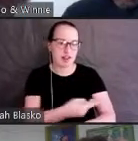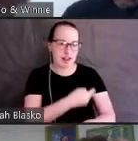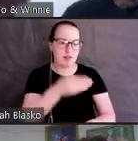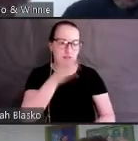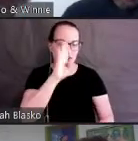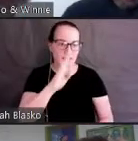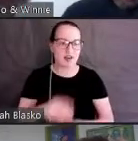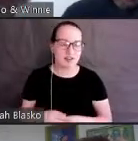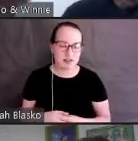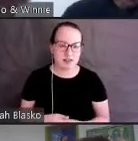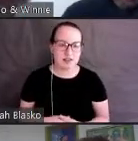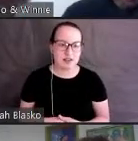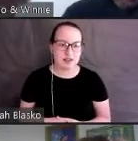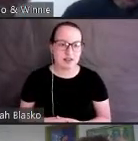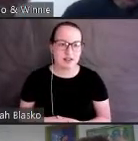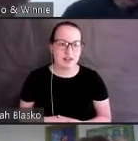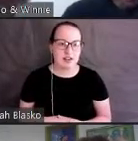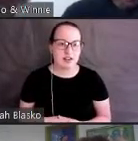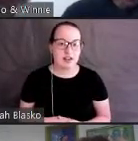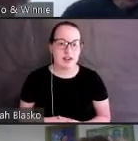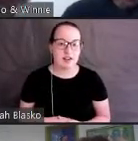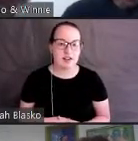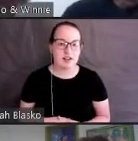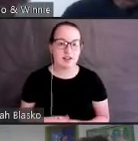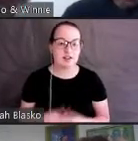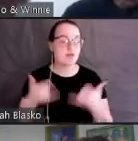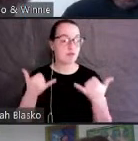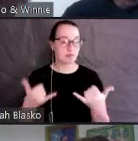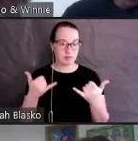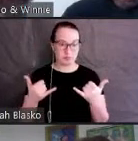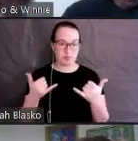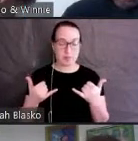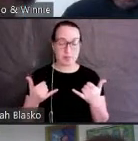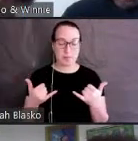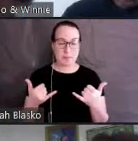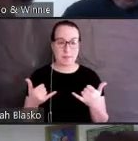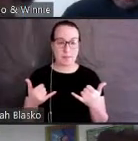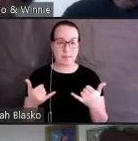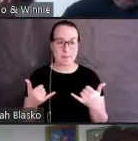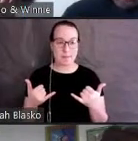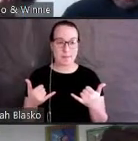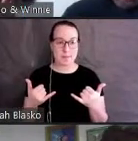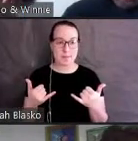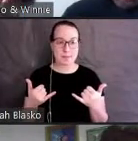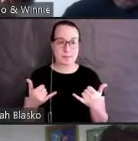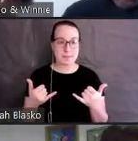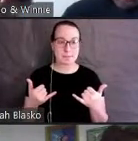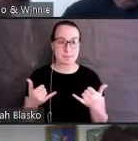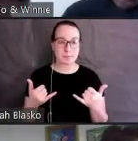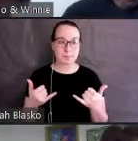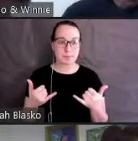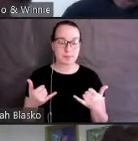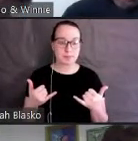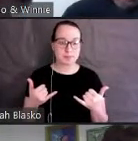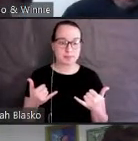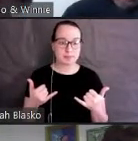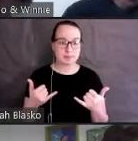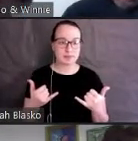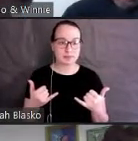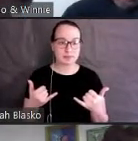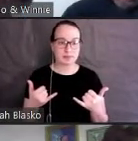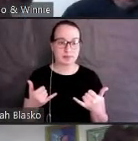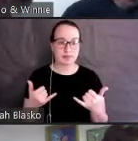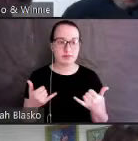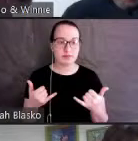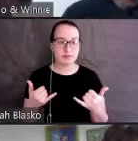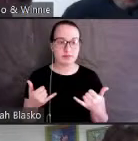So today, brothers and sisters, I think just like they underestimated